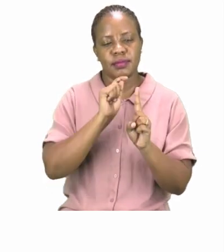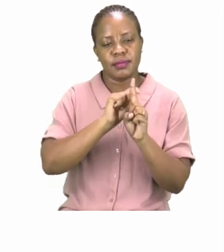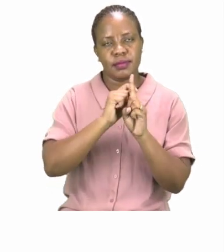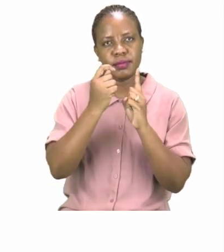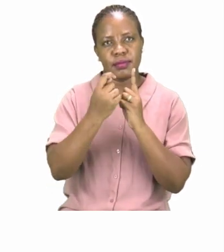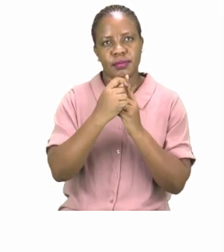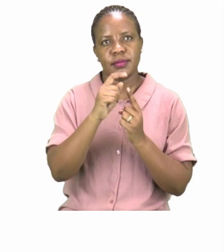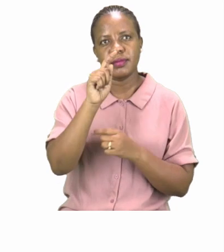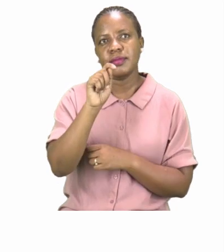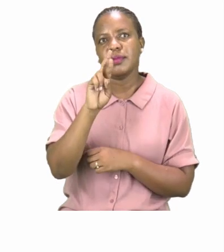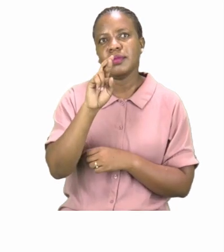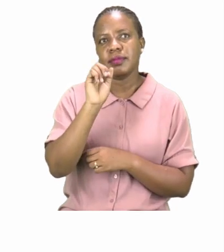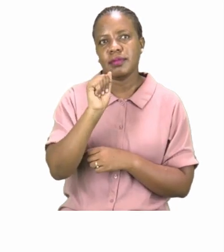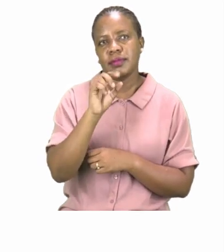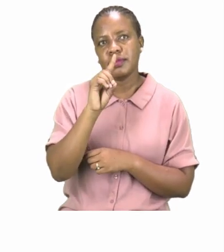Traditional.